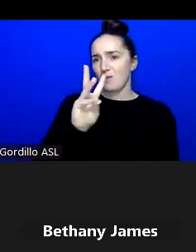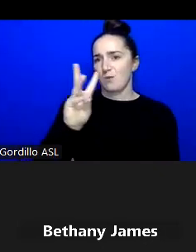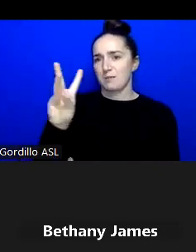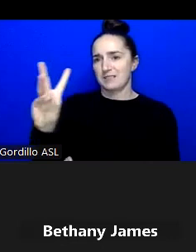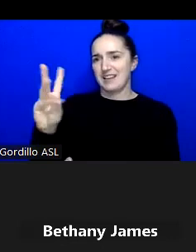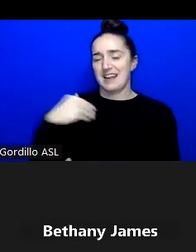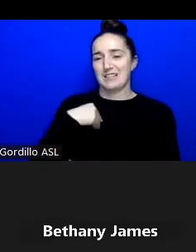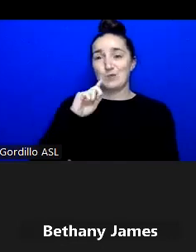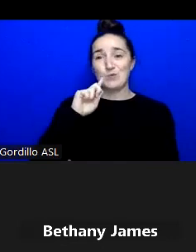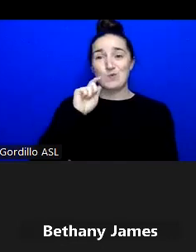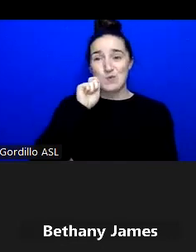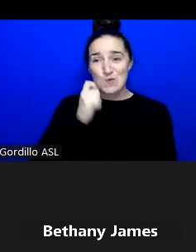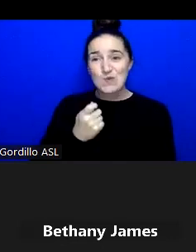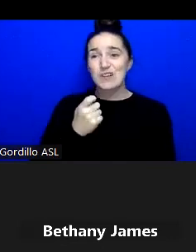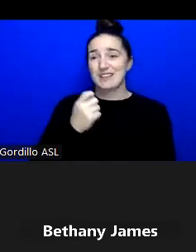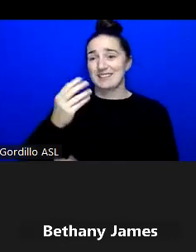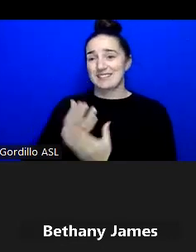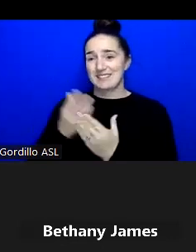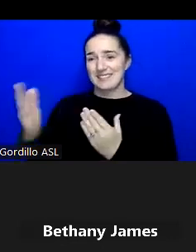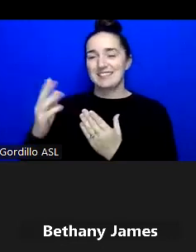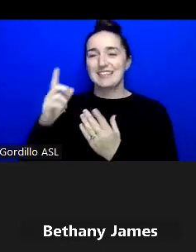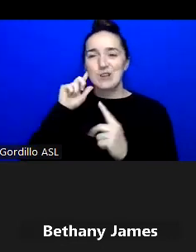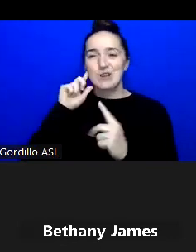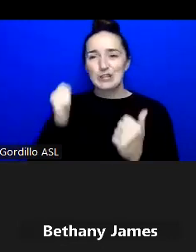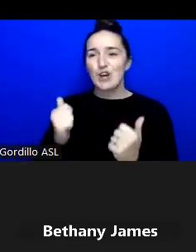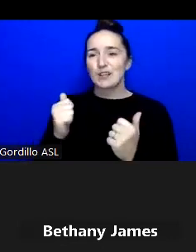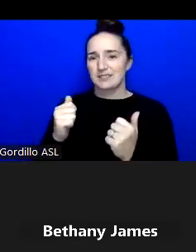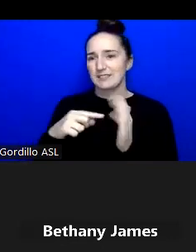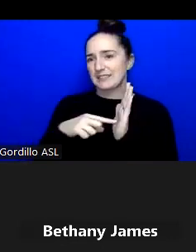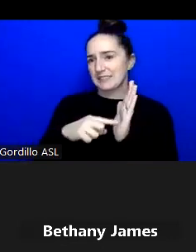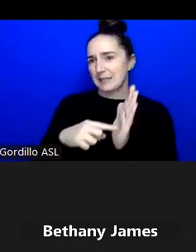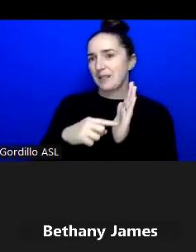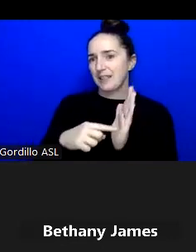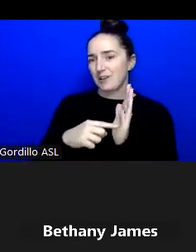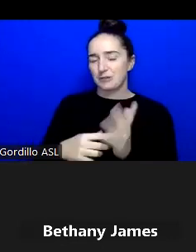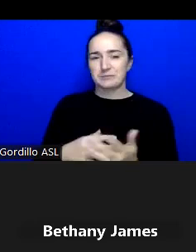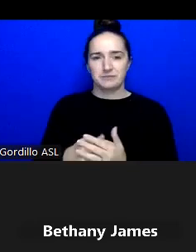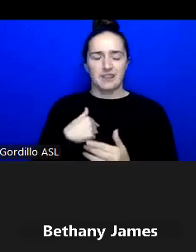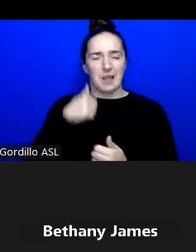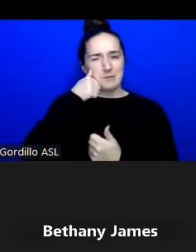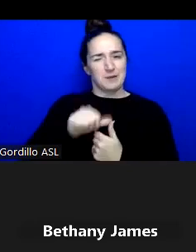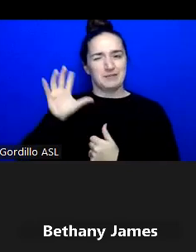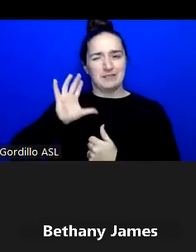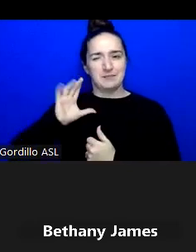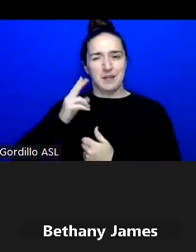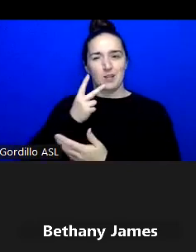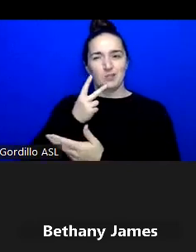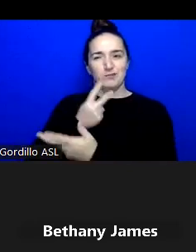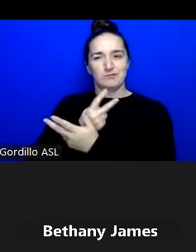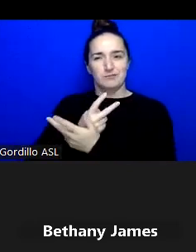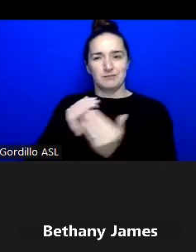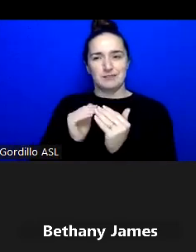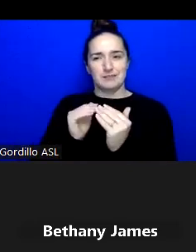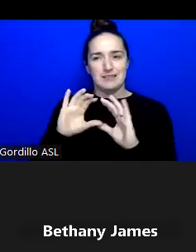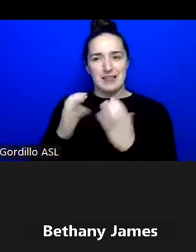ever like to take a look at that, it's a really interesting thing. I remember doing this in one of my grad classes, and it